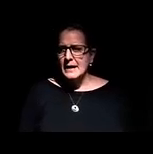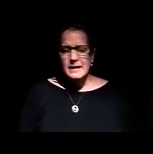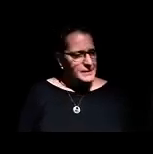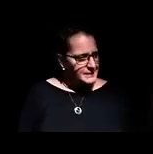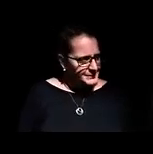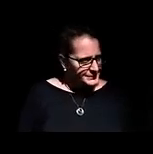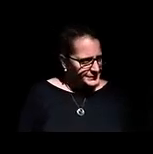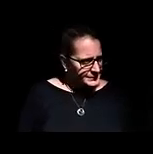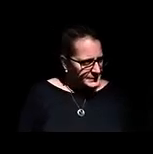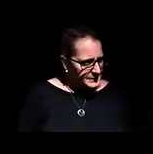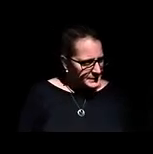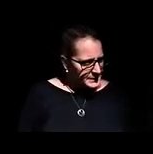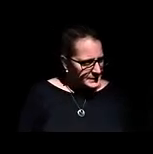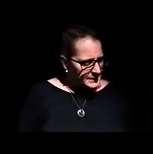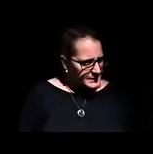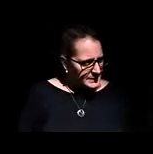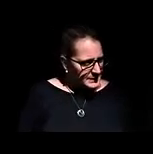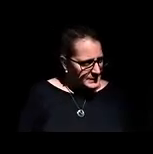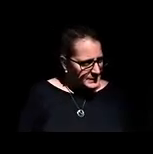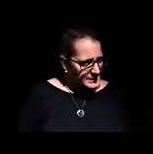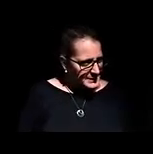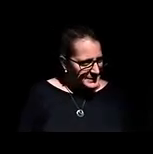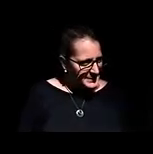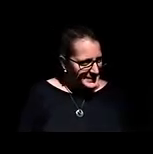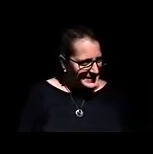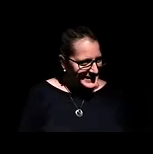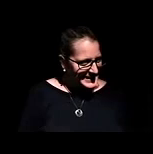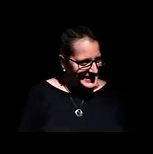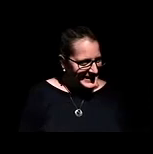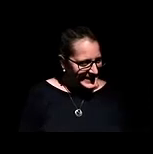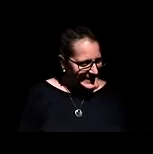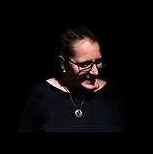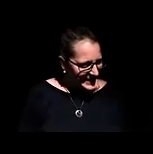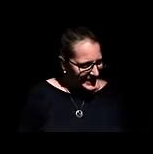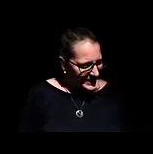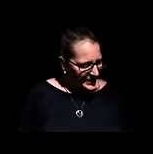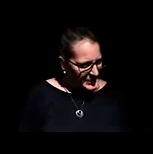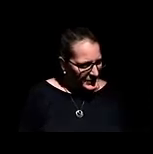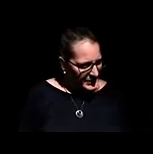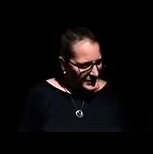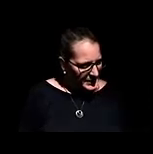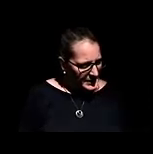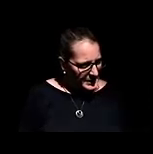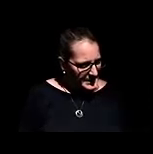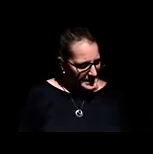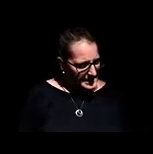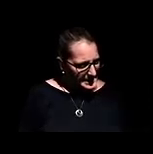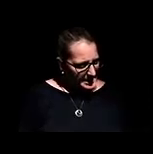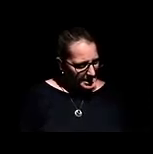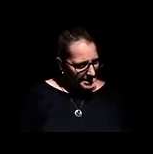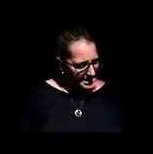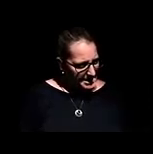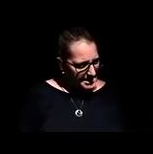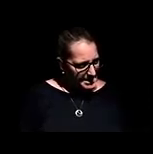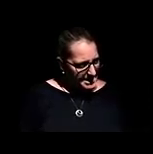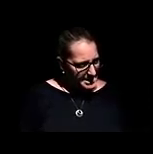Say that one more time. Because I wrote it down, I'm like messy handwriting here. It says, do you know when data will